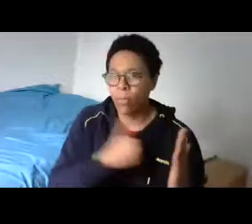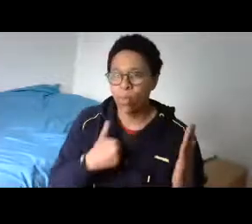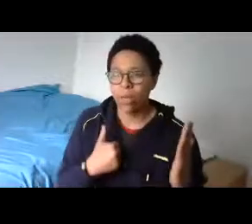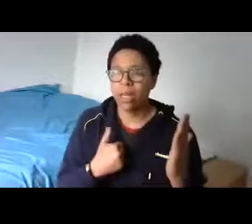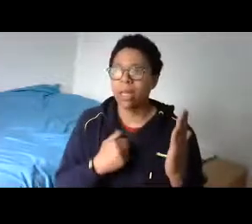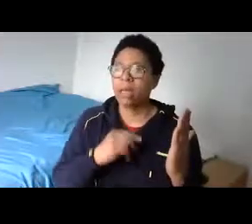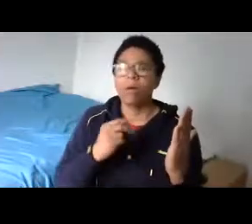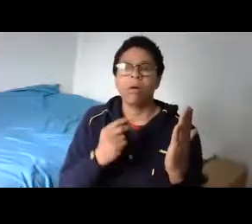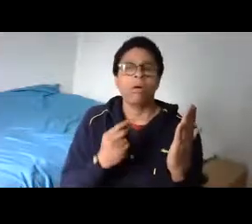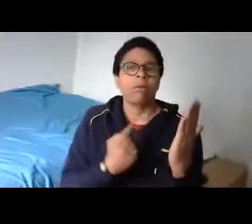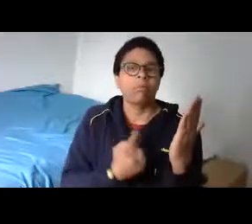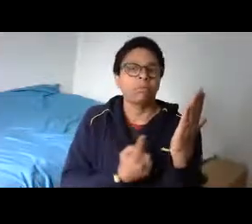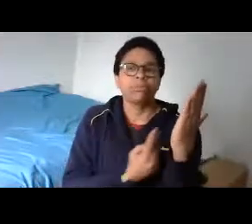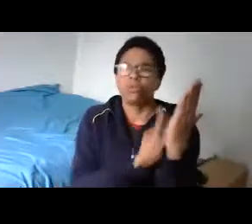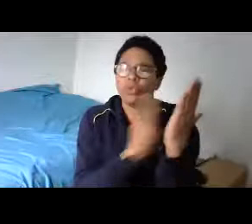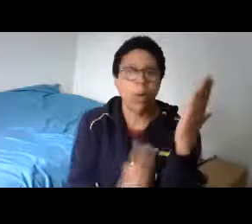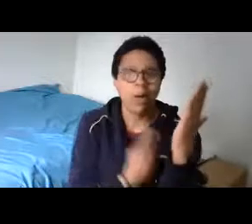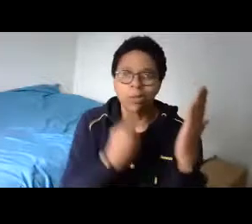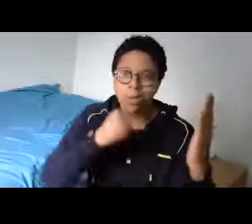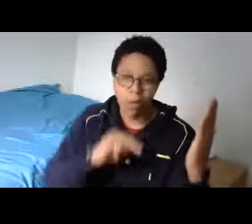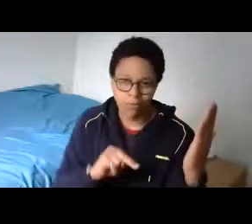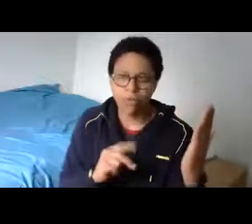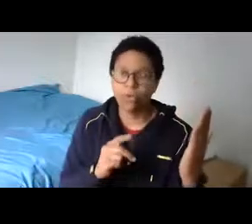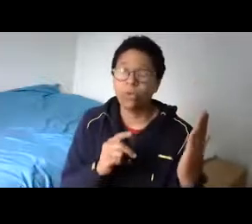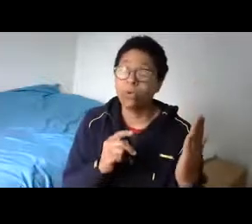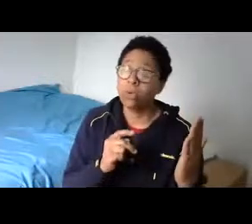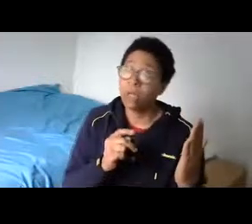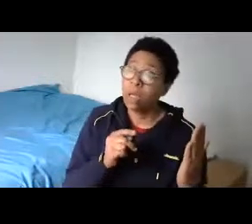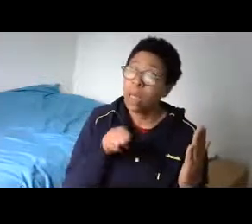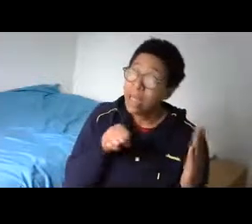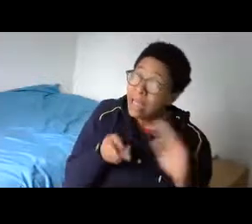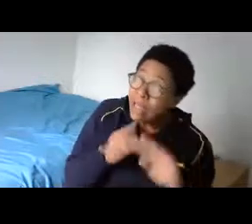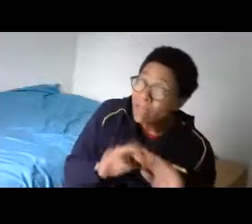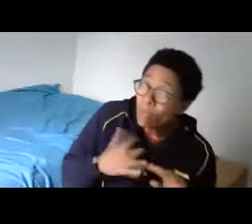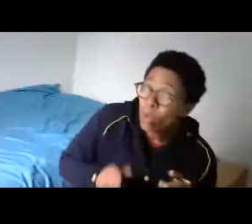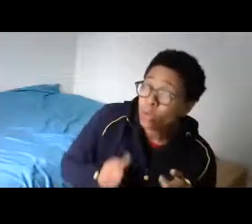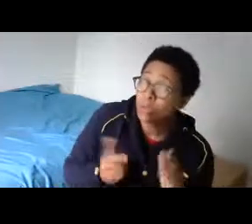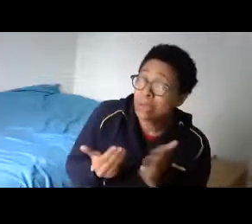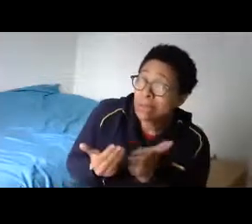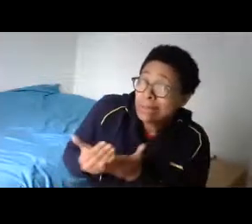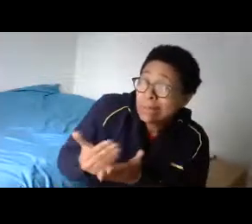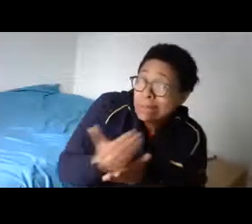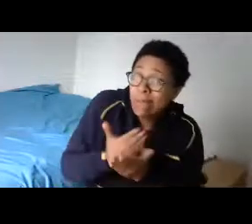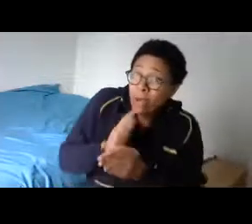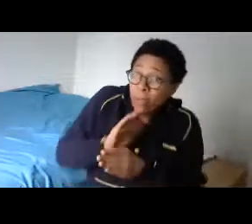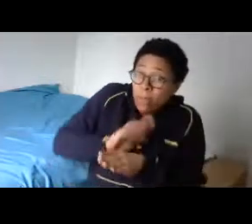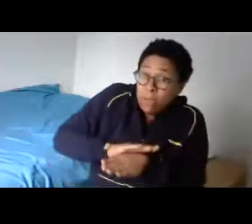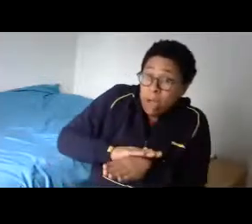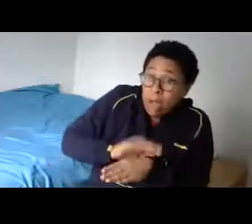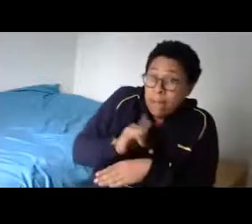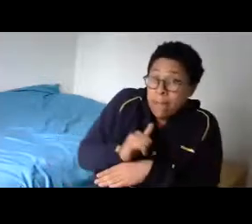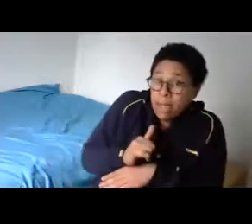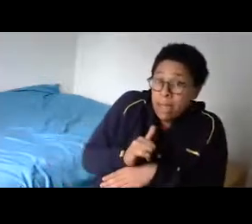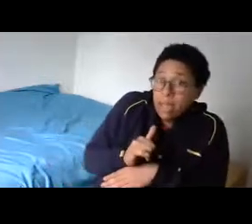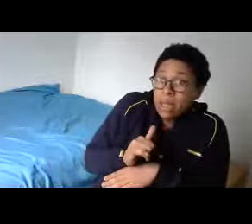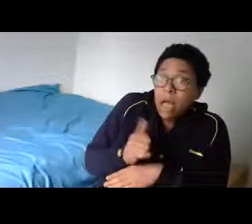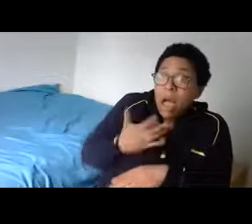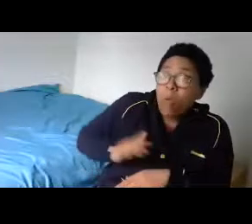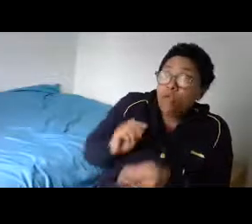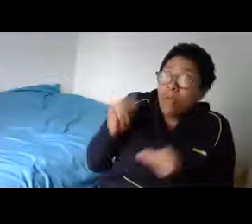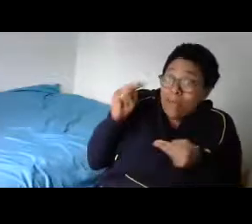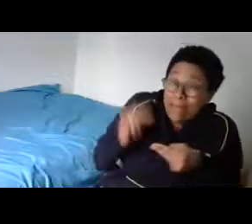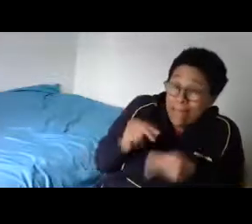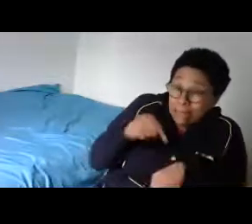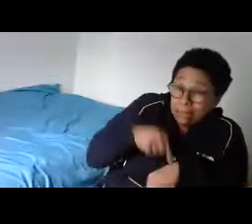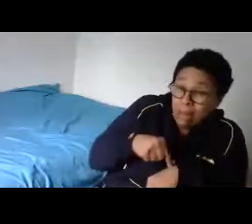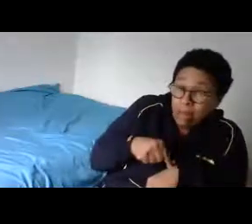to then, for example, save up and use it flexibly, have more hours on the weekend or something like that. So